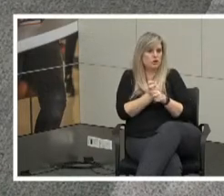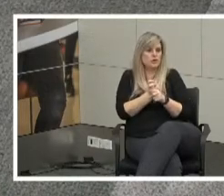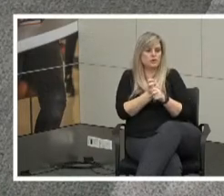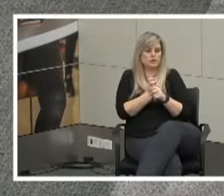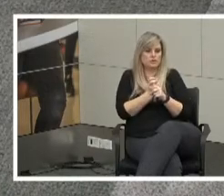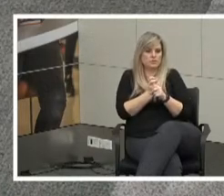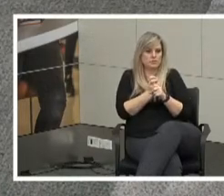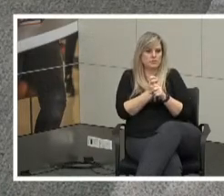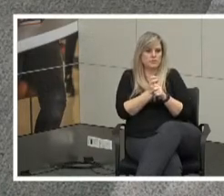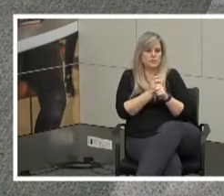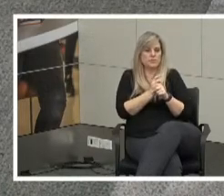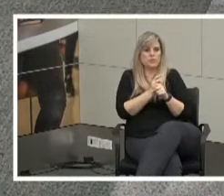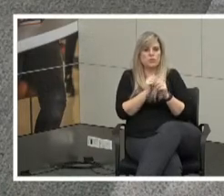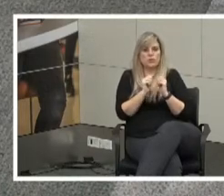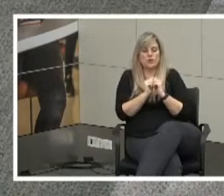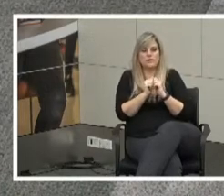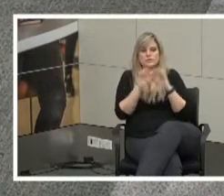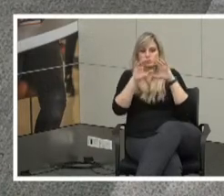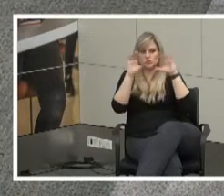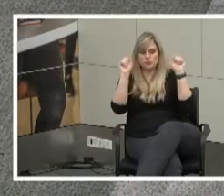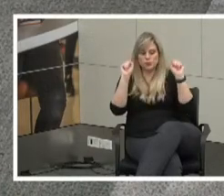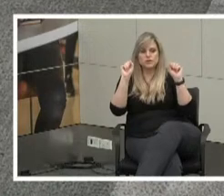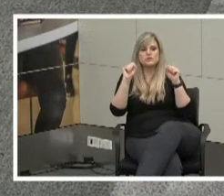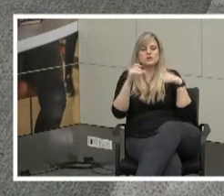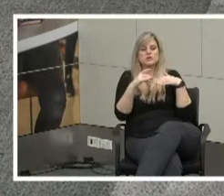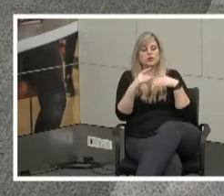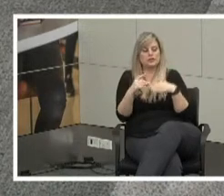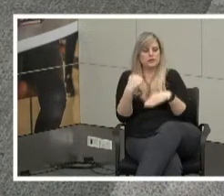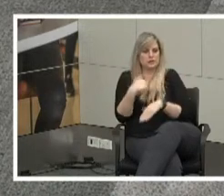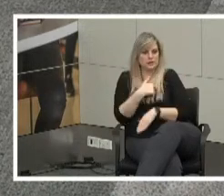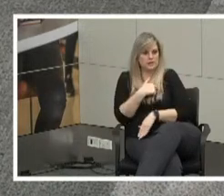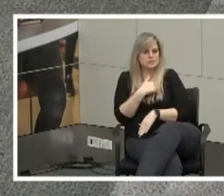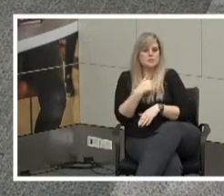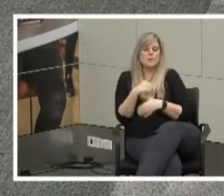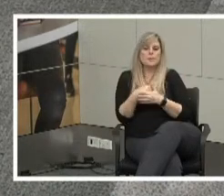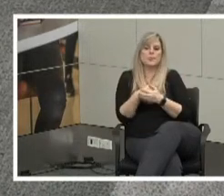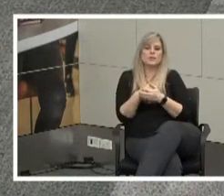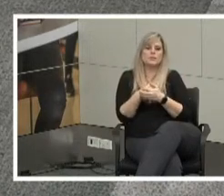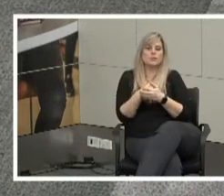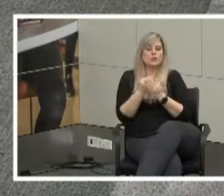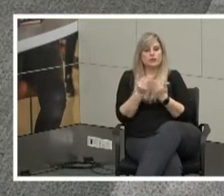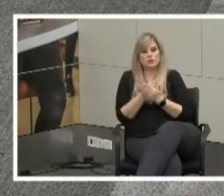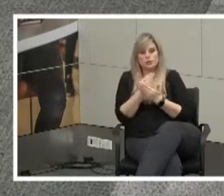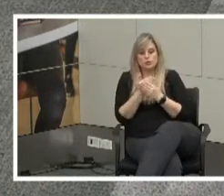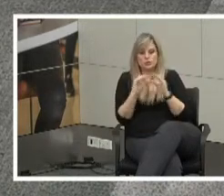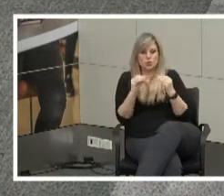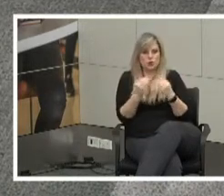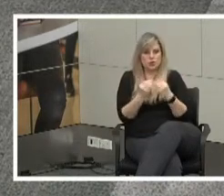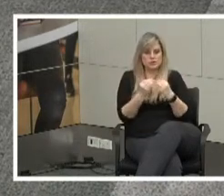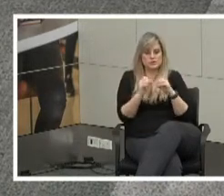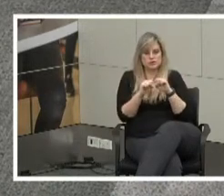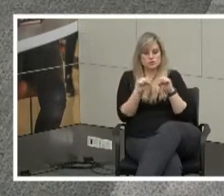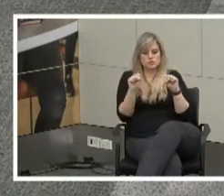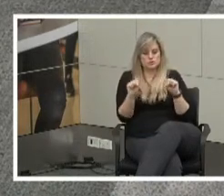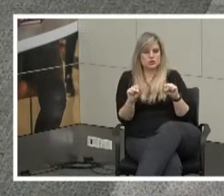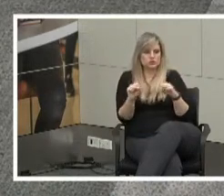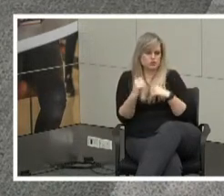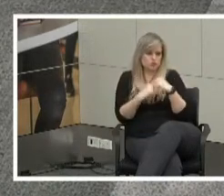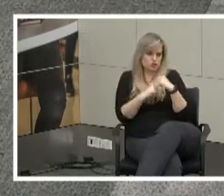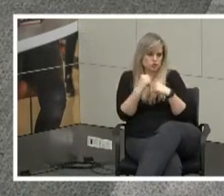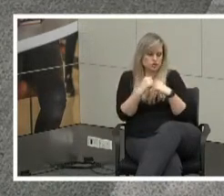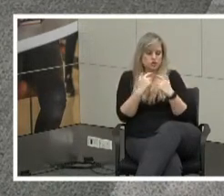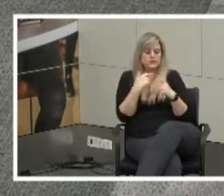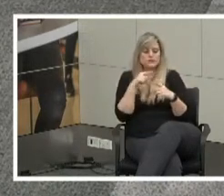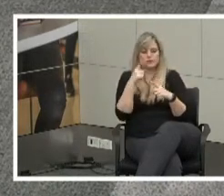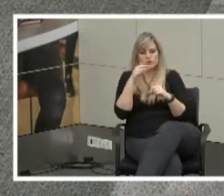along with um the superintendent guiding us as that you know with the new organizational structure of special